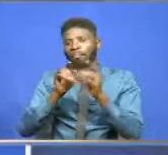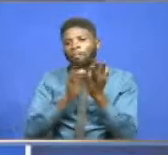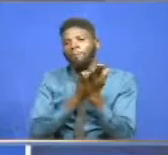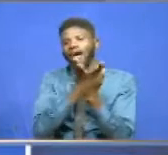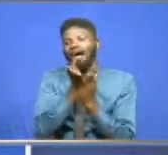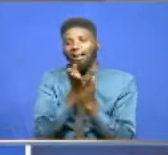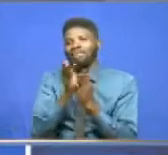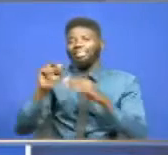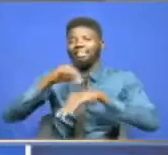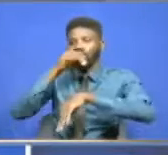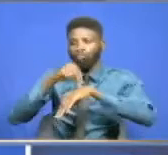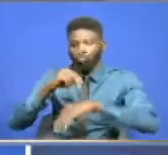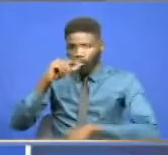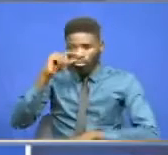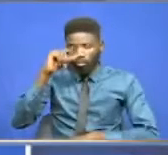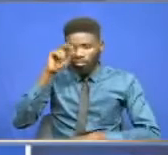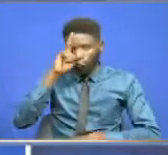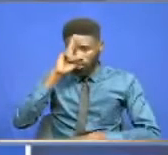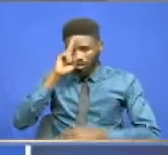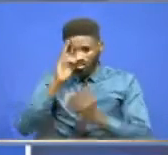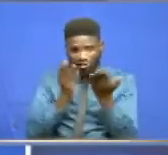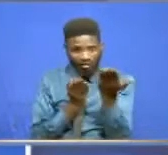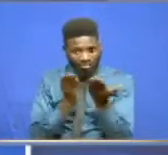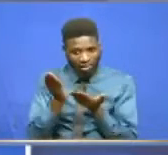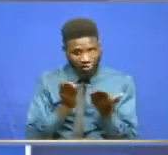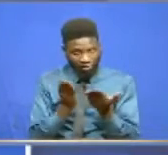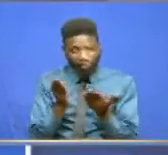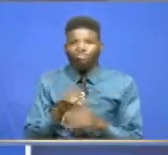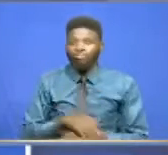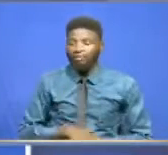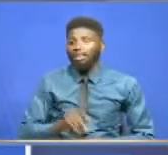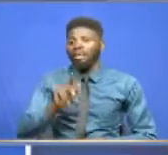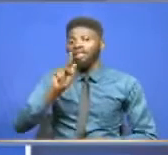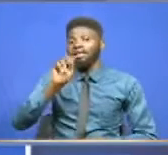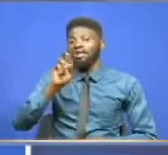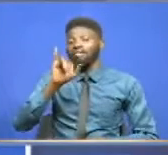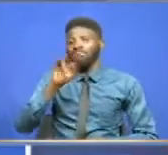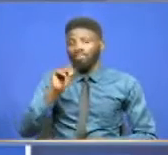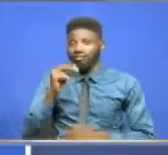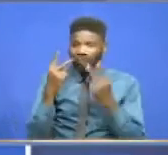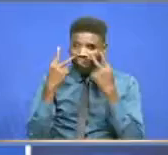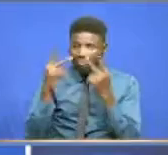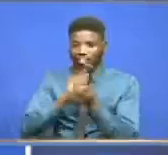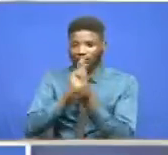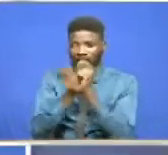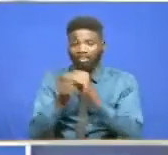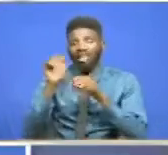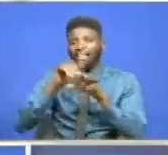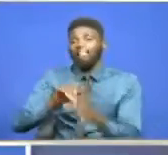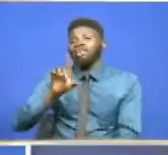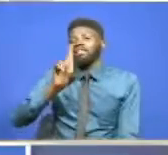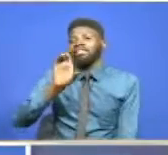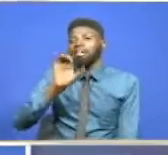National Police Service. Kevin Wachira looks at the changes proposed in the DCI.